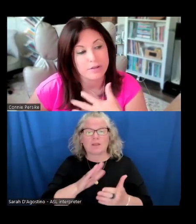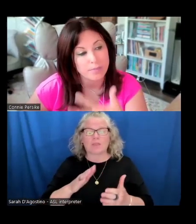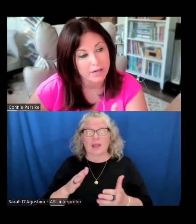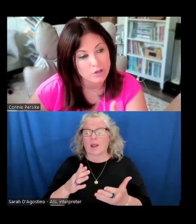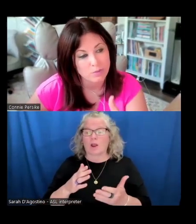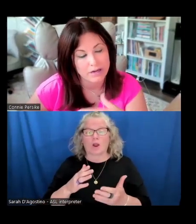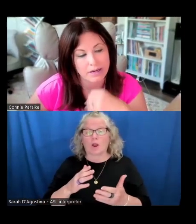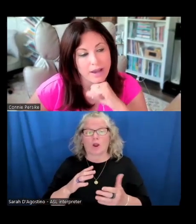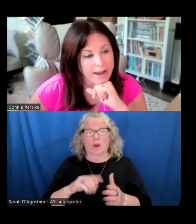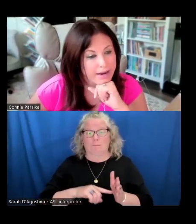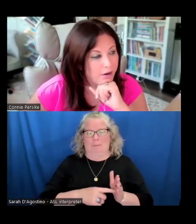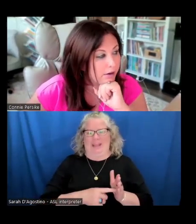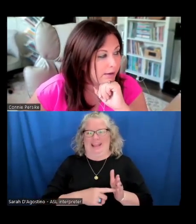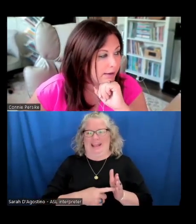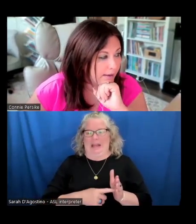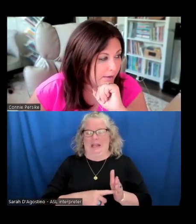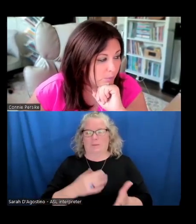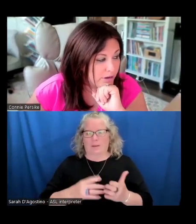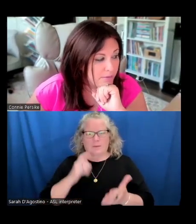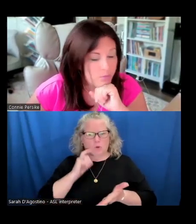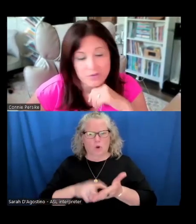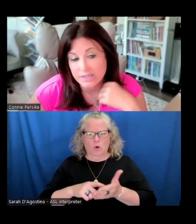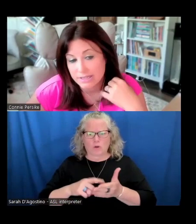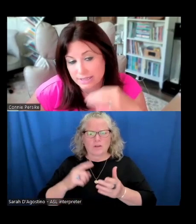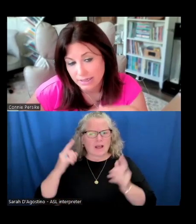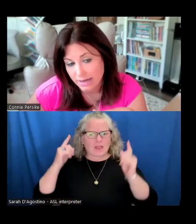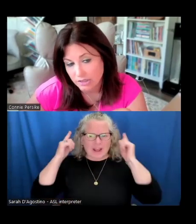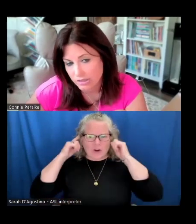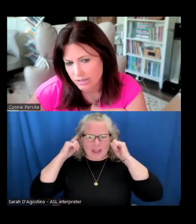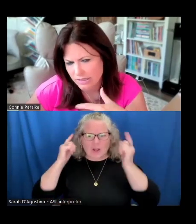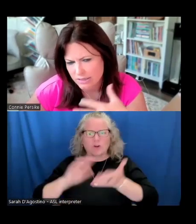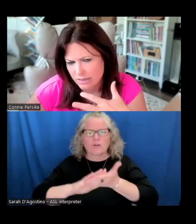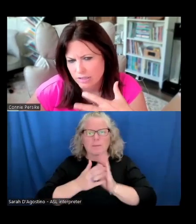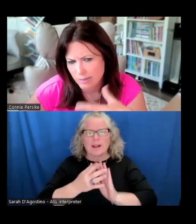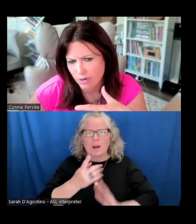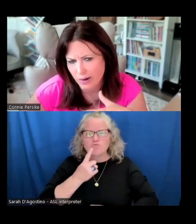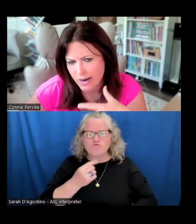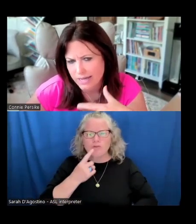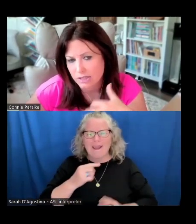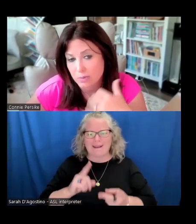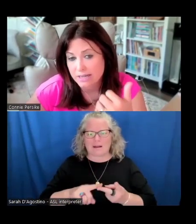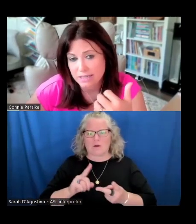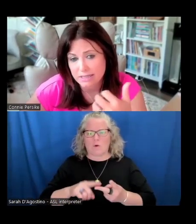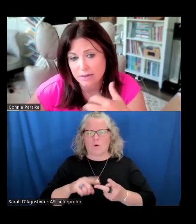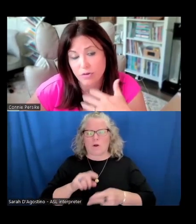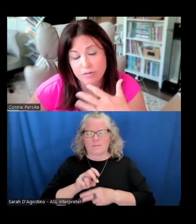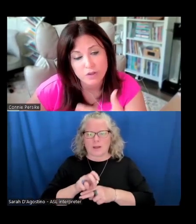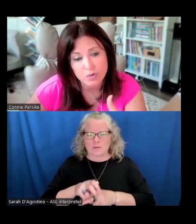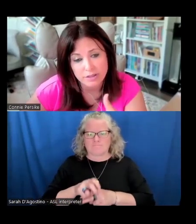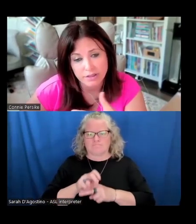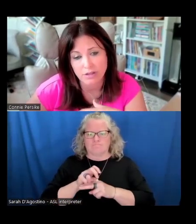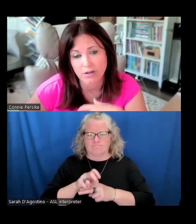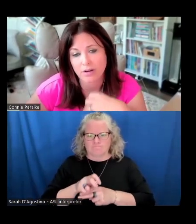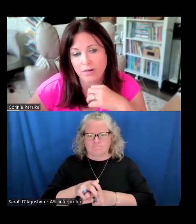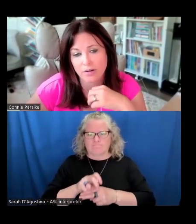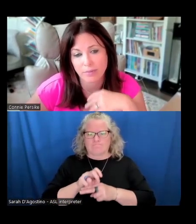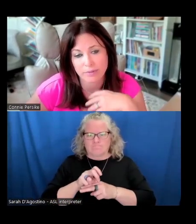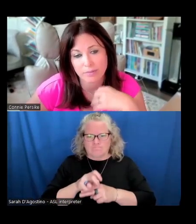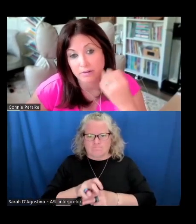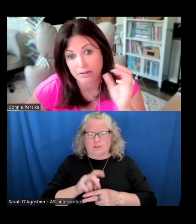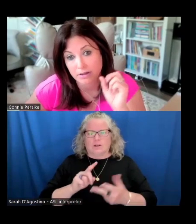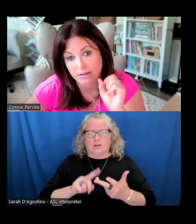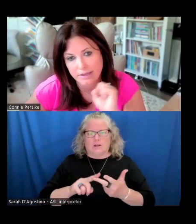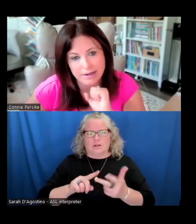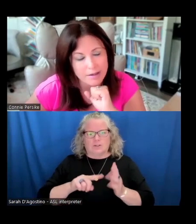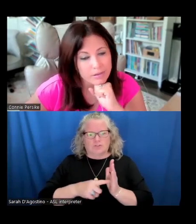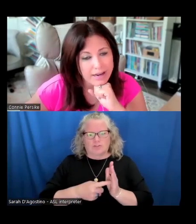volume or their pitch might get higher. When it moves to disconnection, things start to progress. You might see some refusal here, or what we